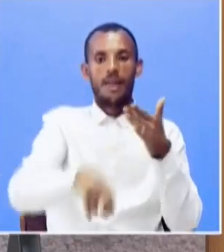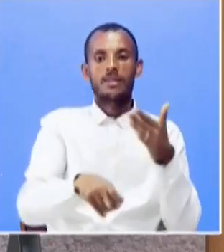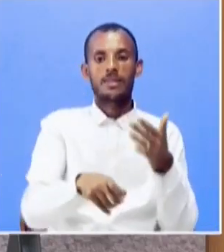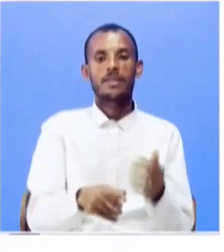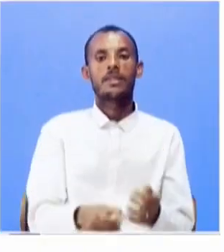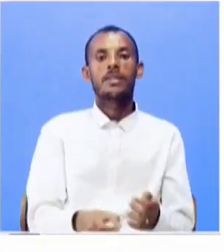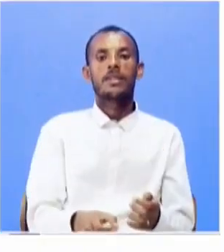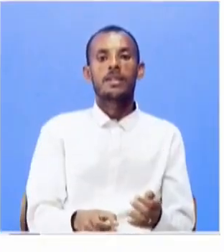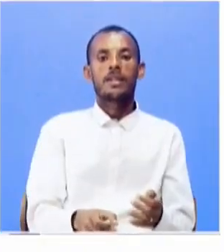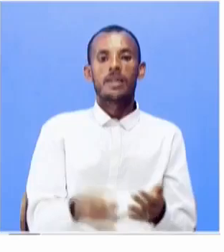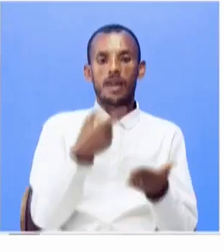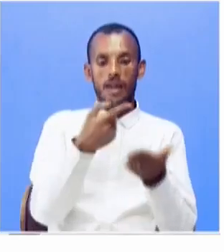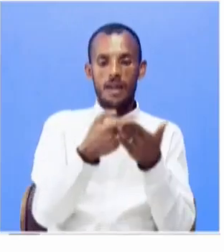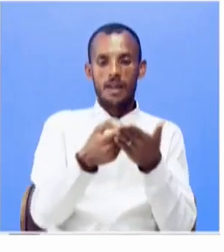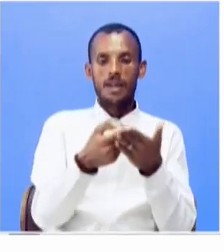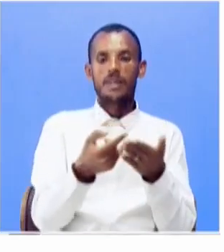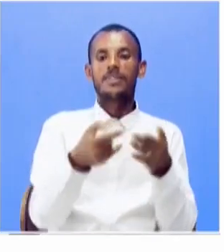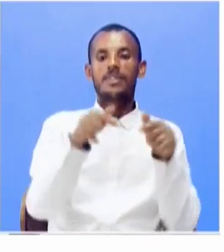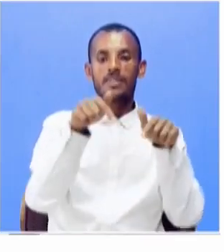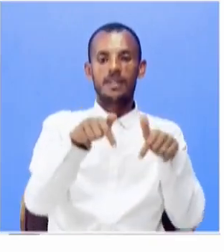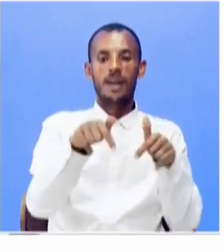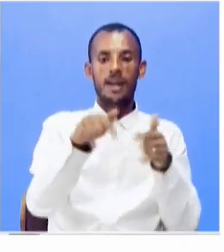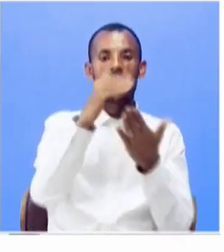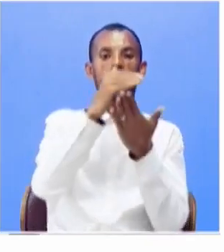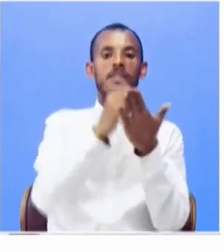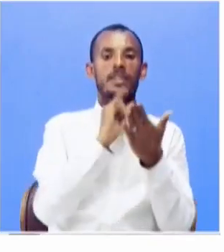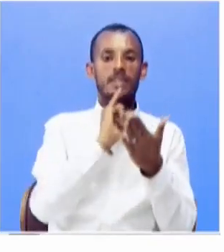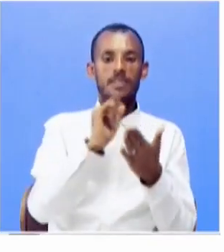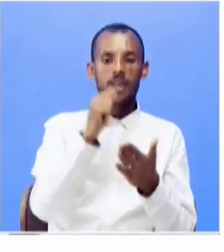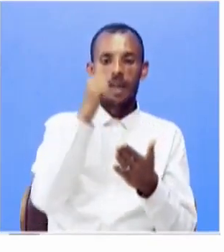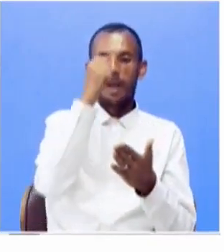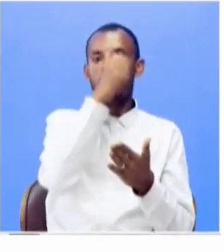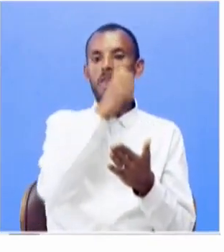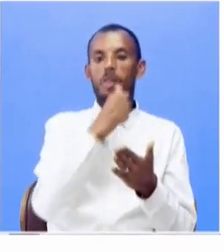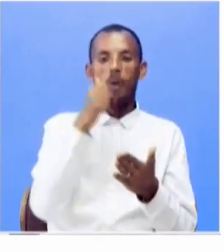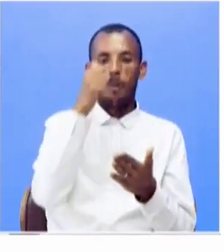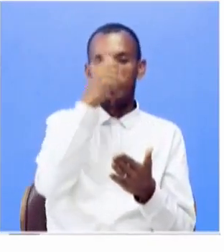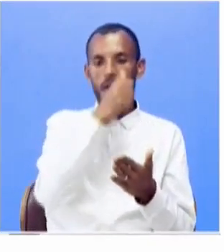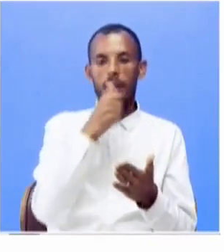here, today's lesson is Ethiopian